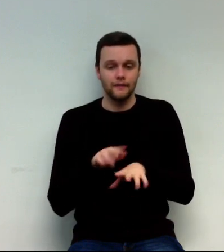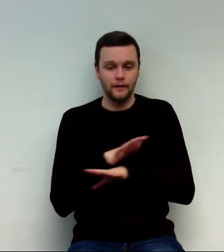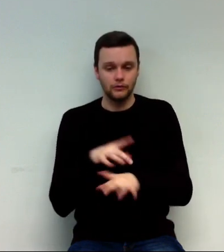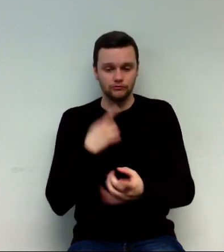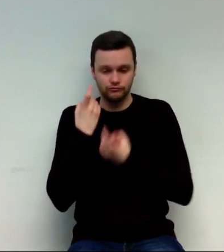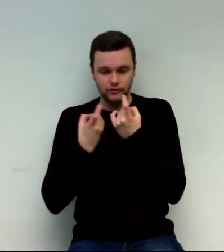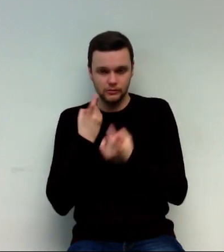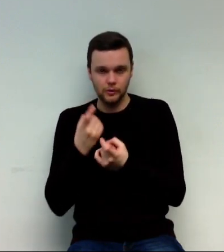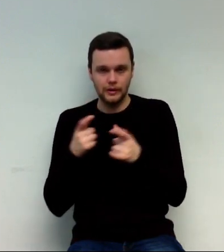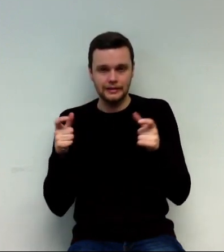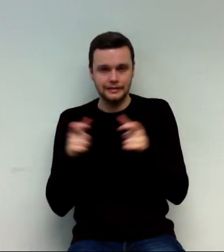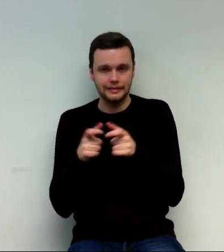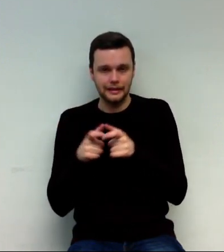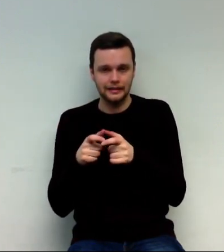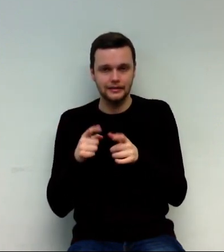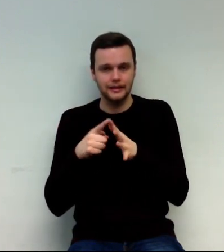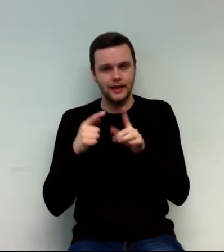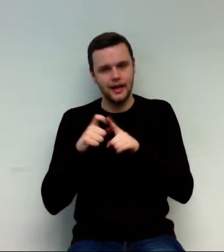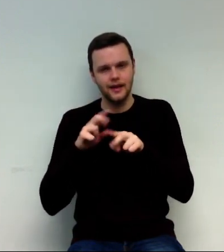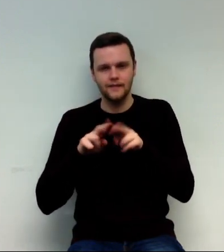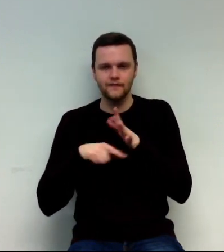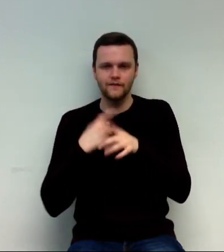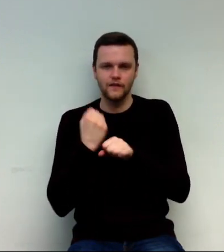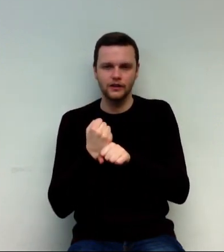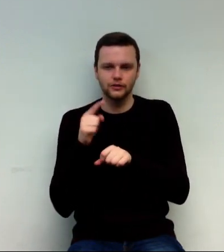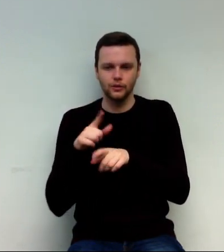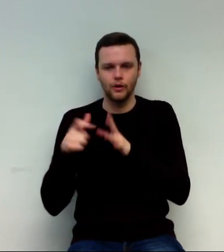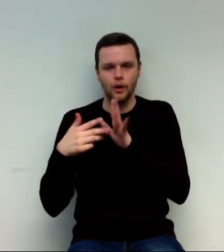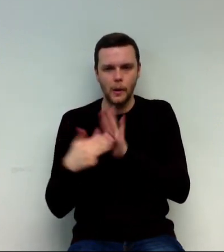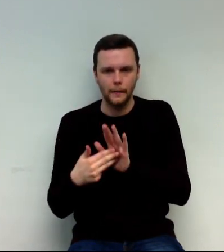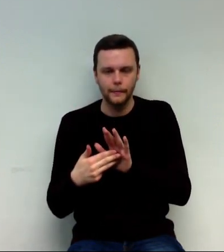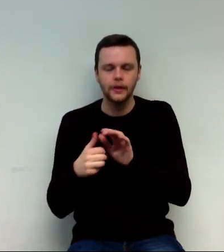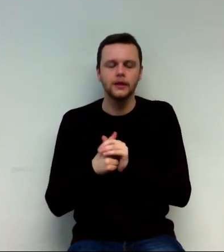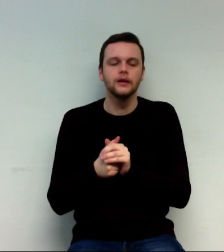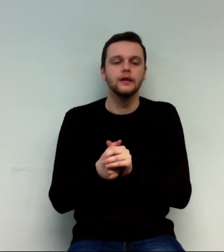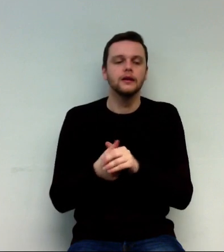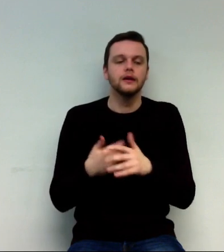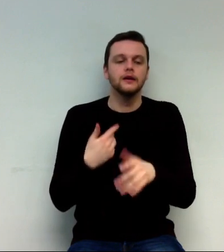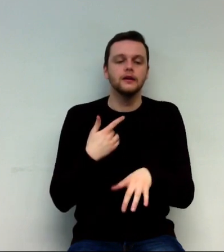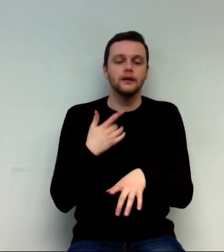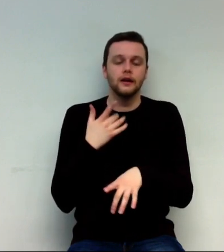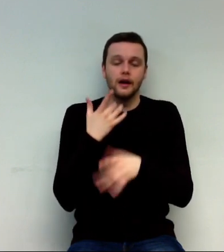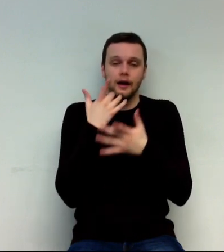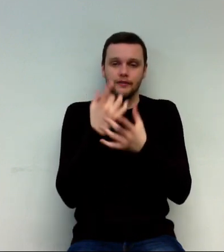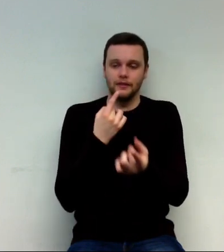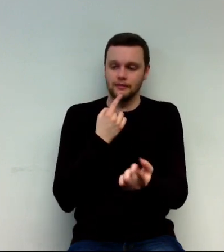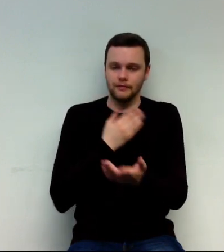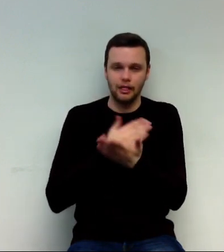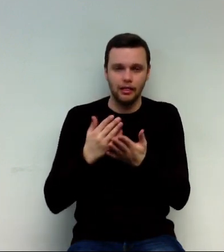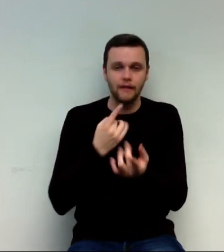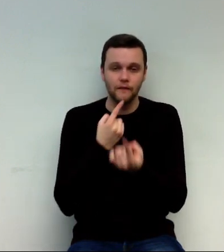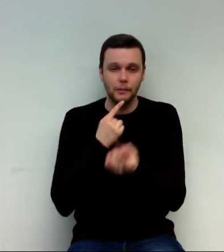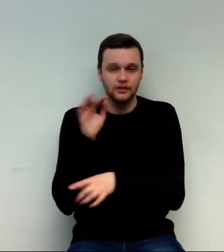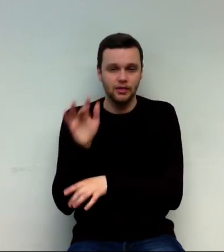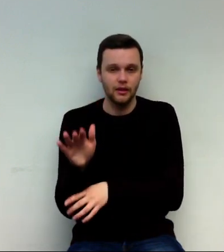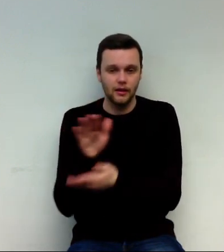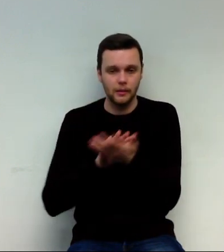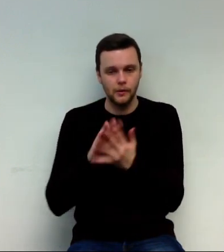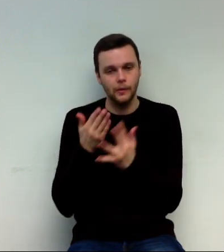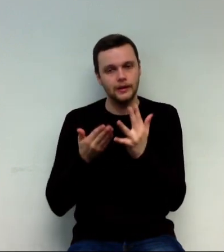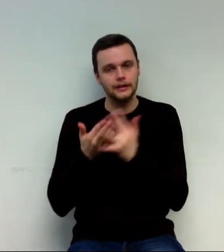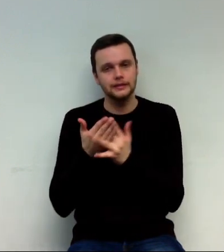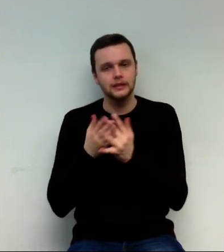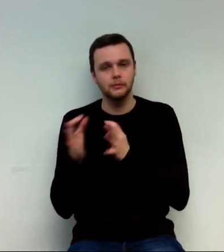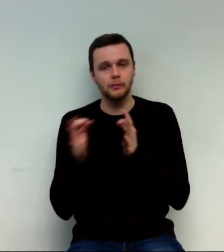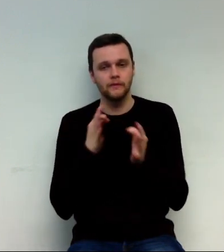on tickets.edfringe.com, or the Fringe app when it's released, or the Fringe program when it's released, has quite clear information about the accessible performances